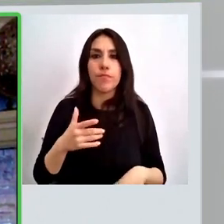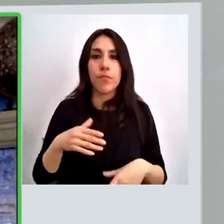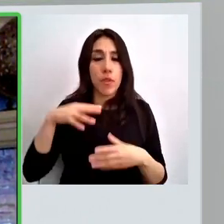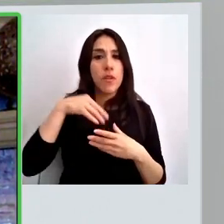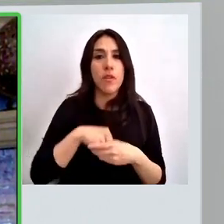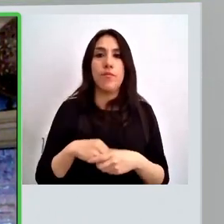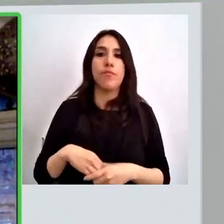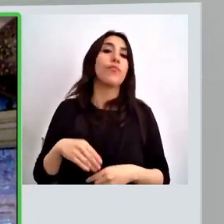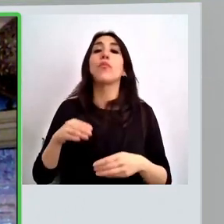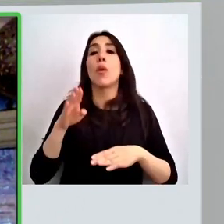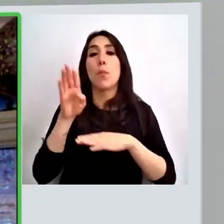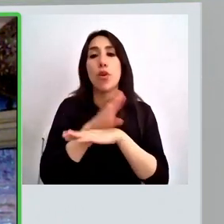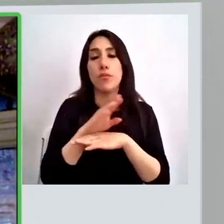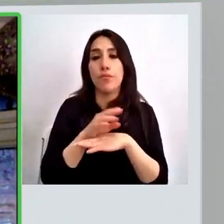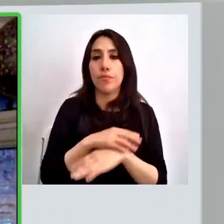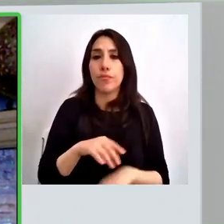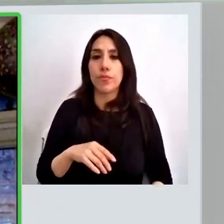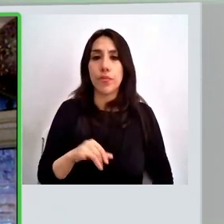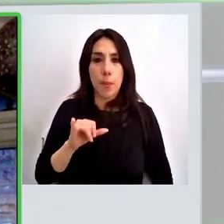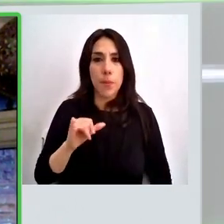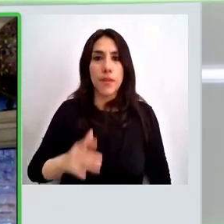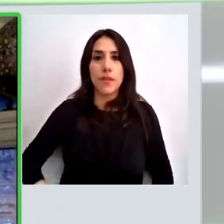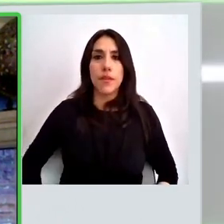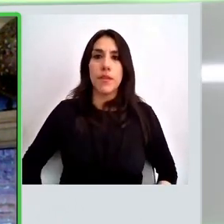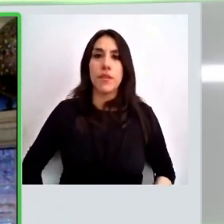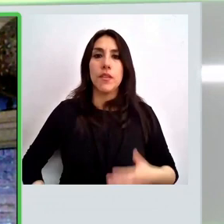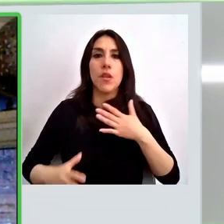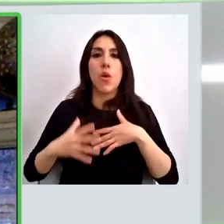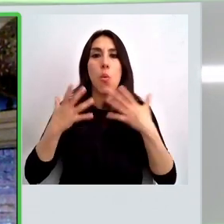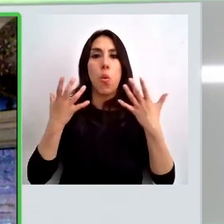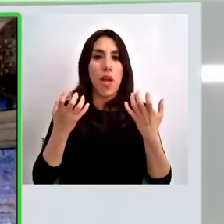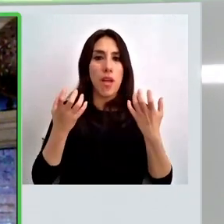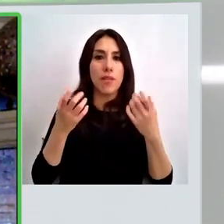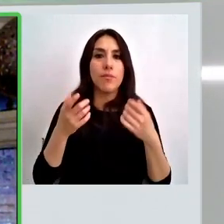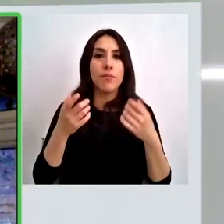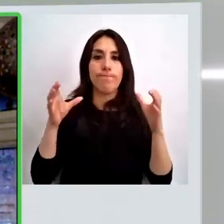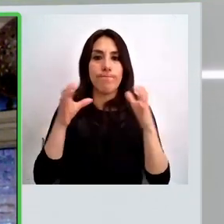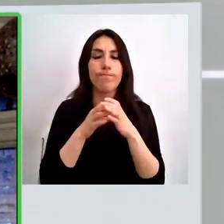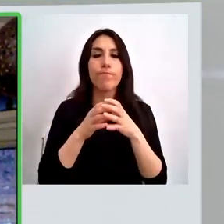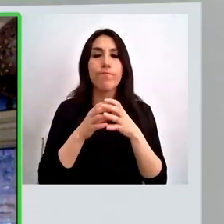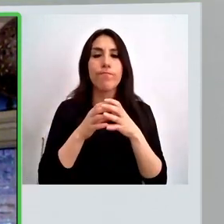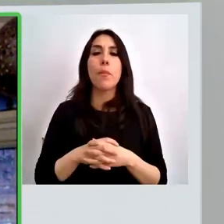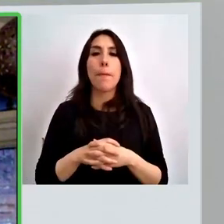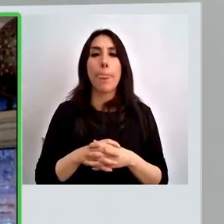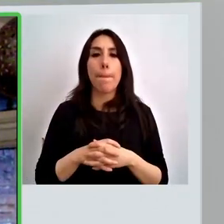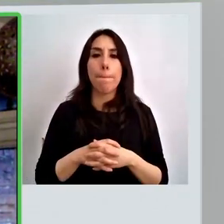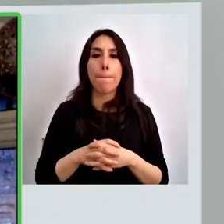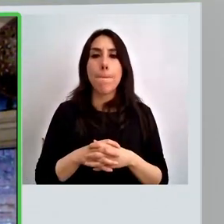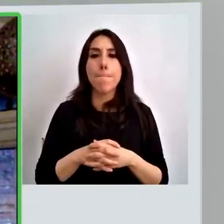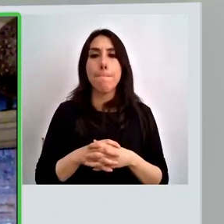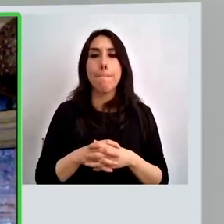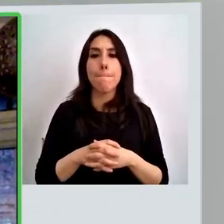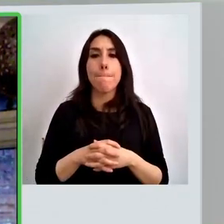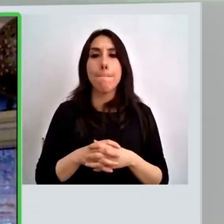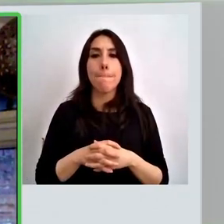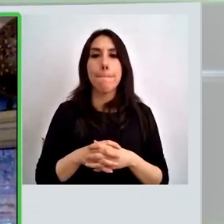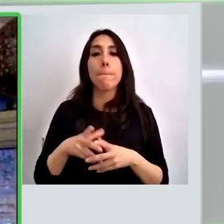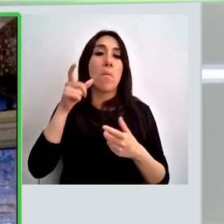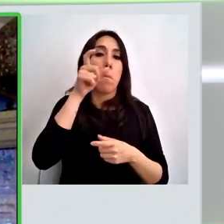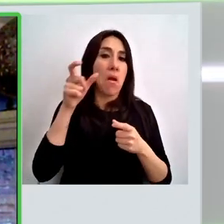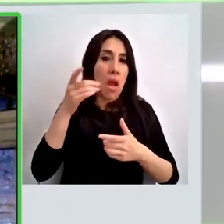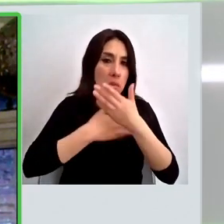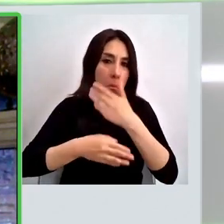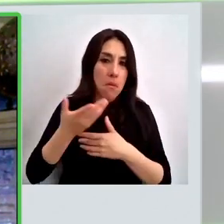lots of resources on our website. Many of them are free and open resources. So do make sure you take a